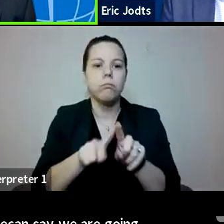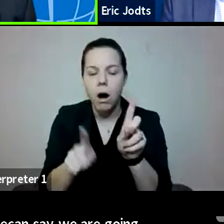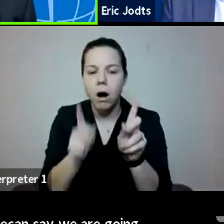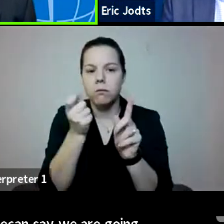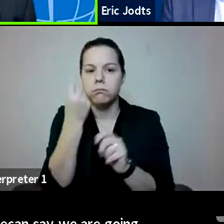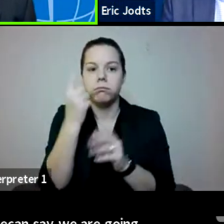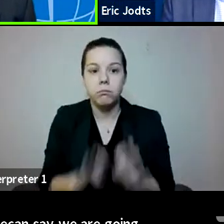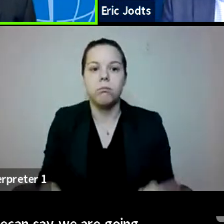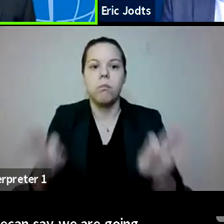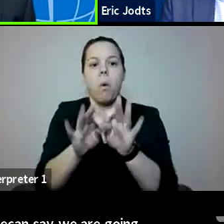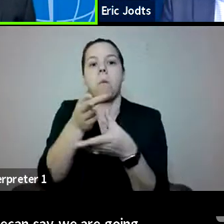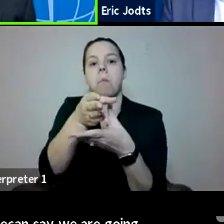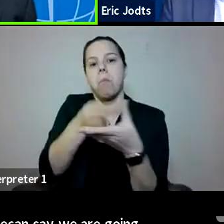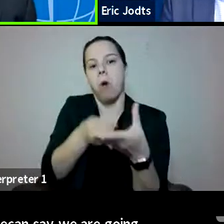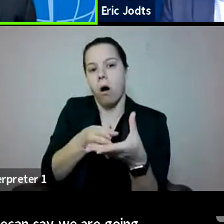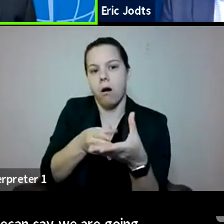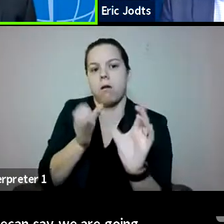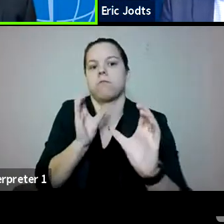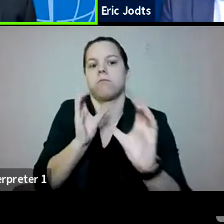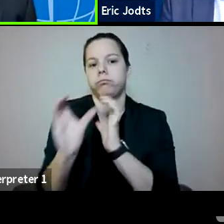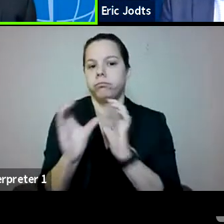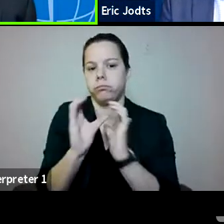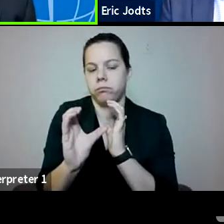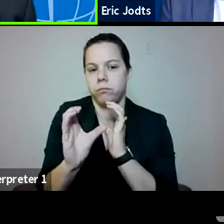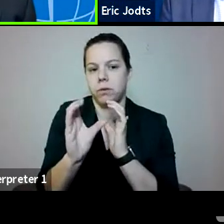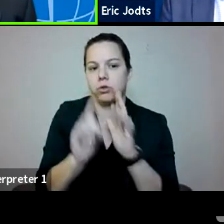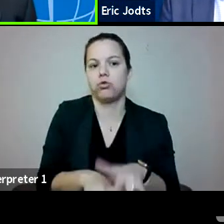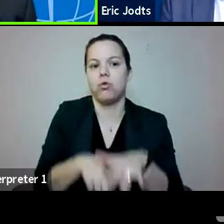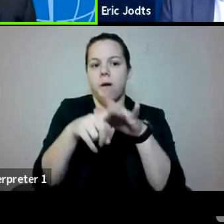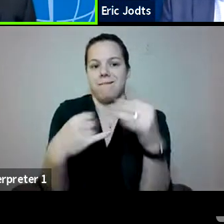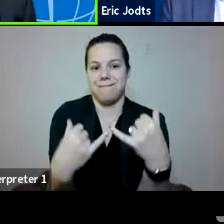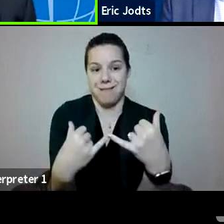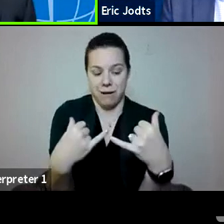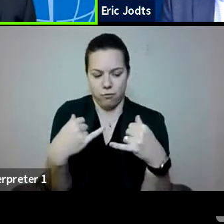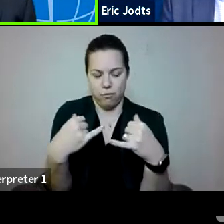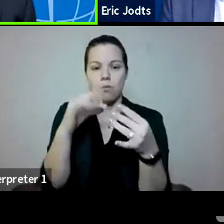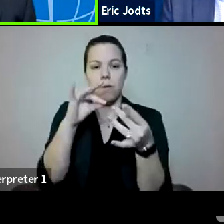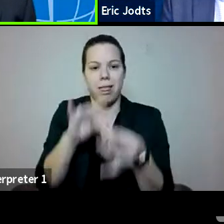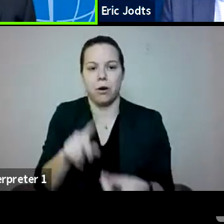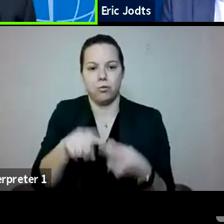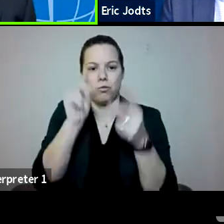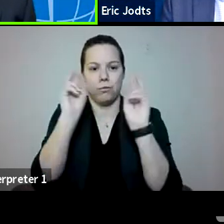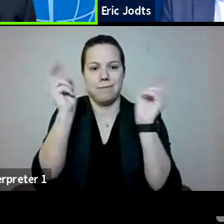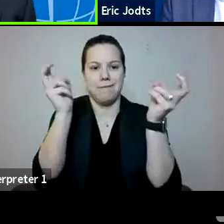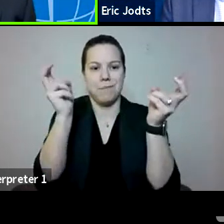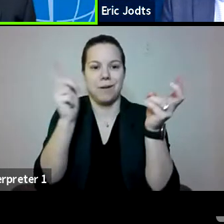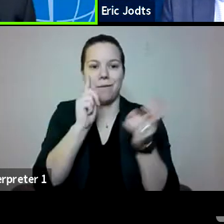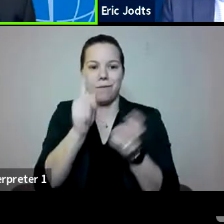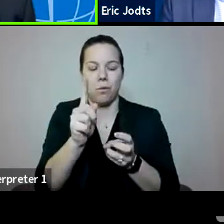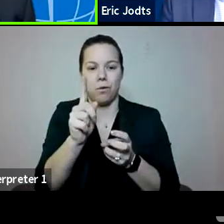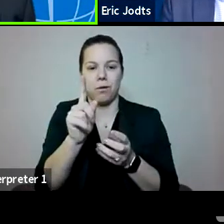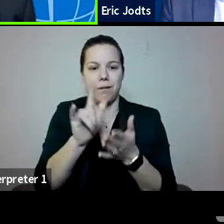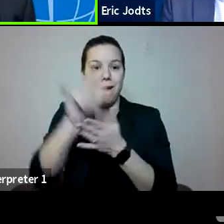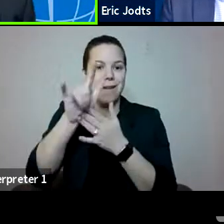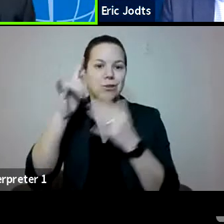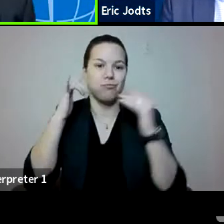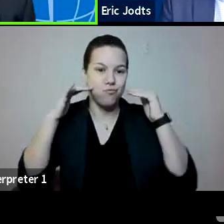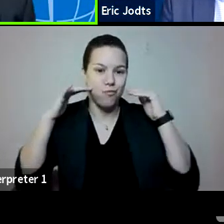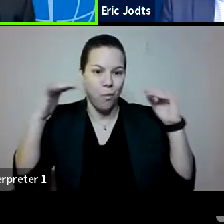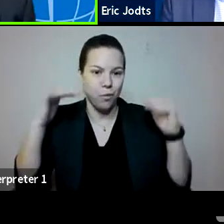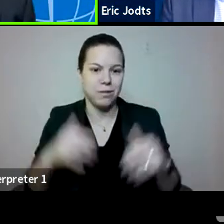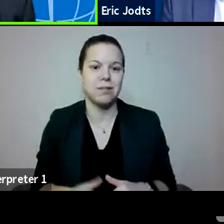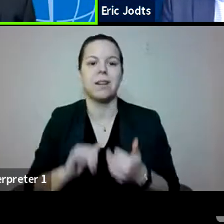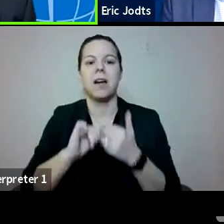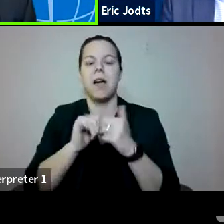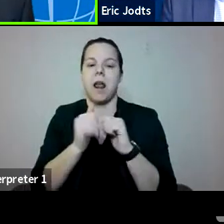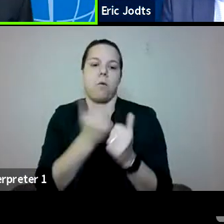input into a dialogue that is starting now on this important topic for about aviation noise and